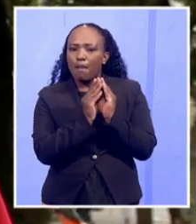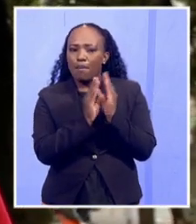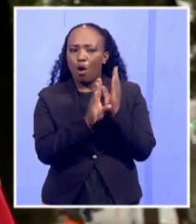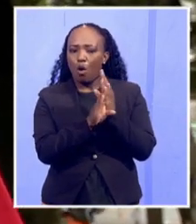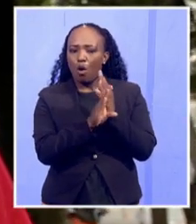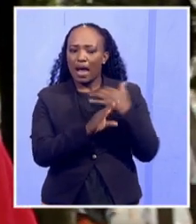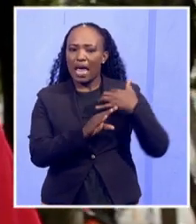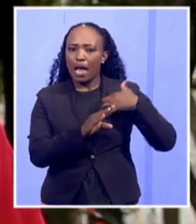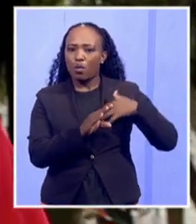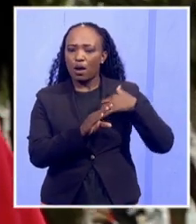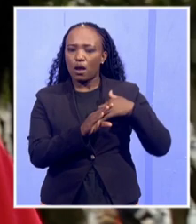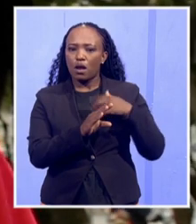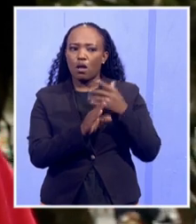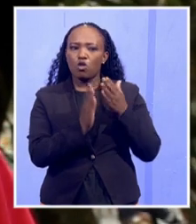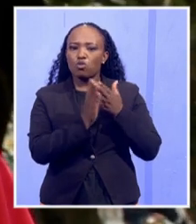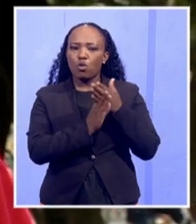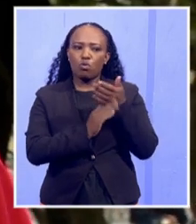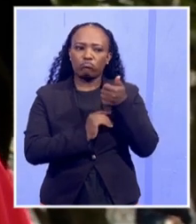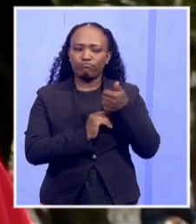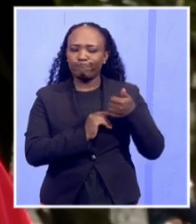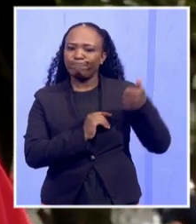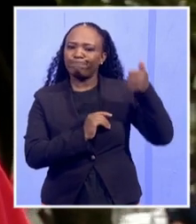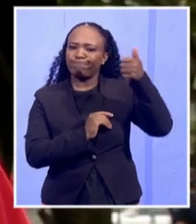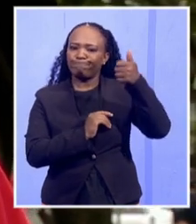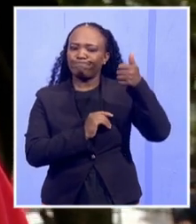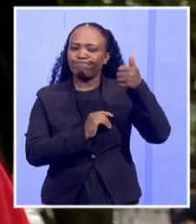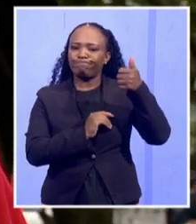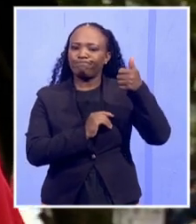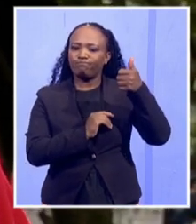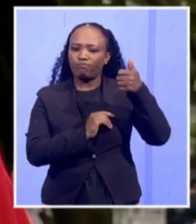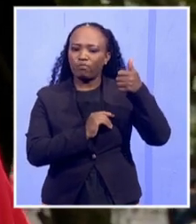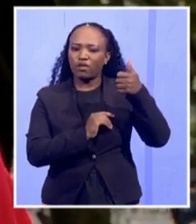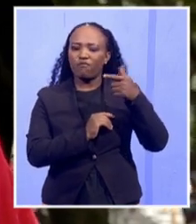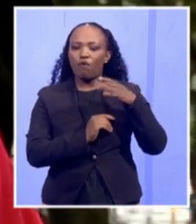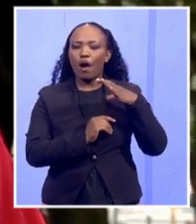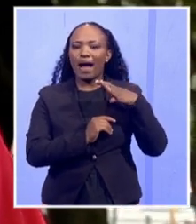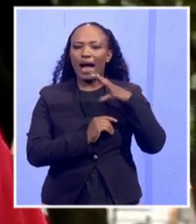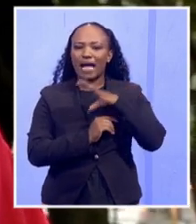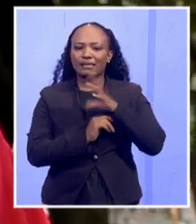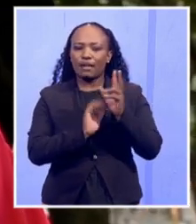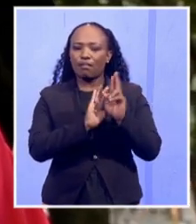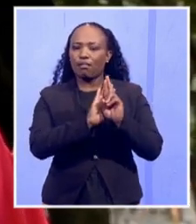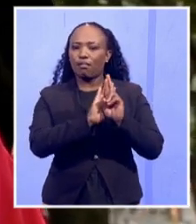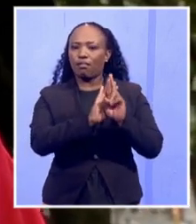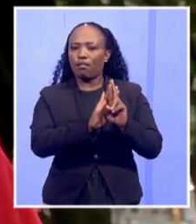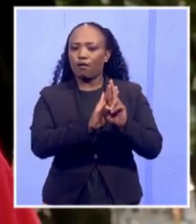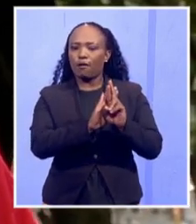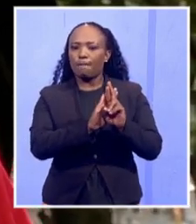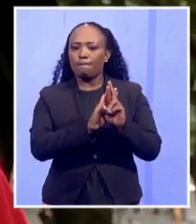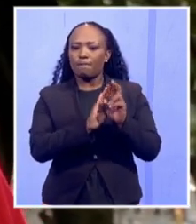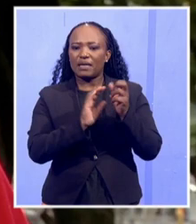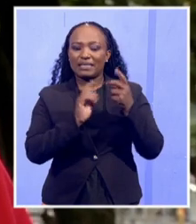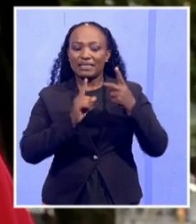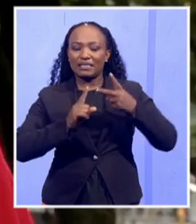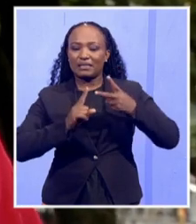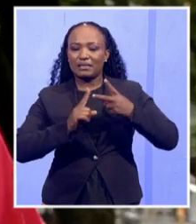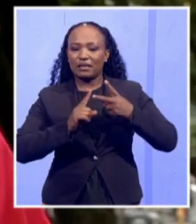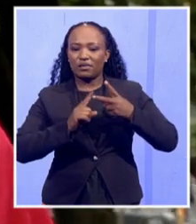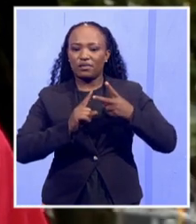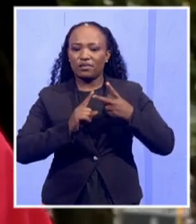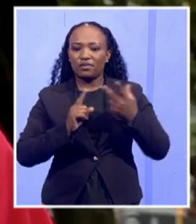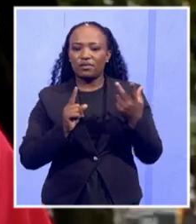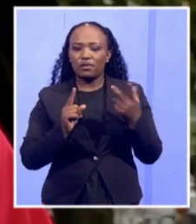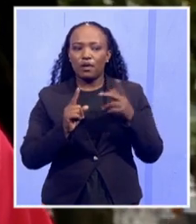through seniority. In the representation of council here. The second part is that there are